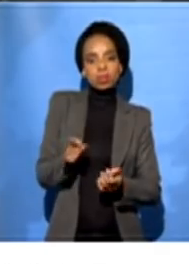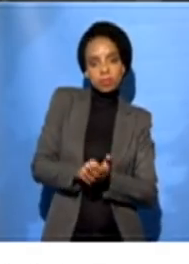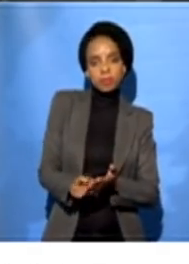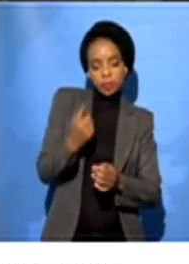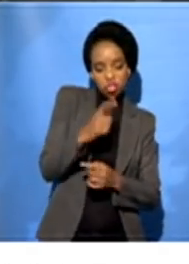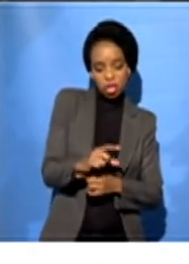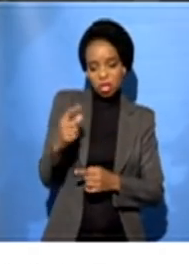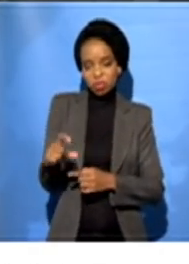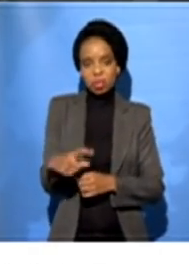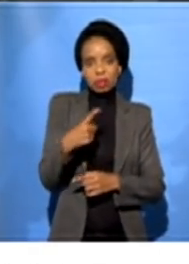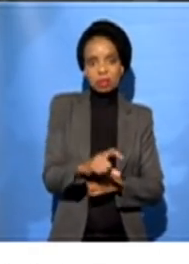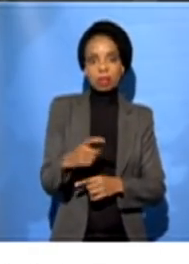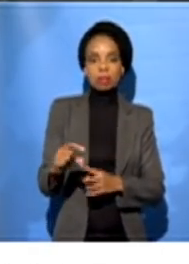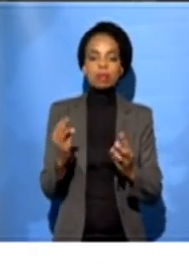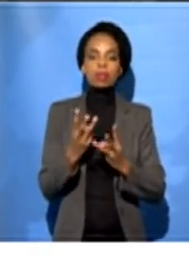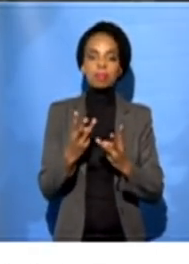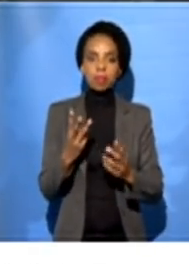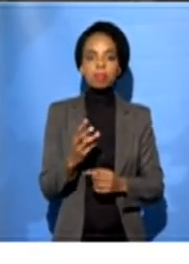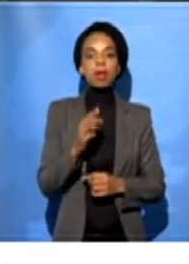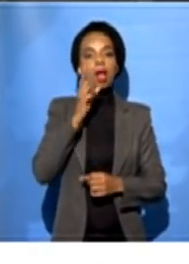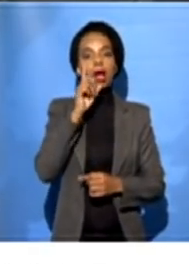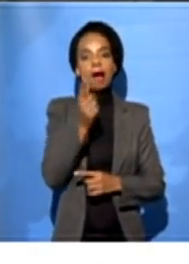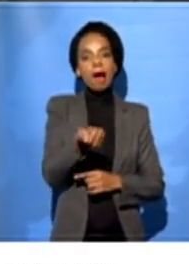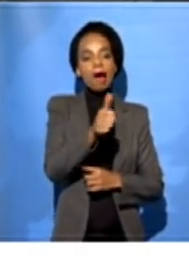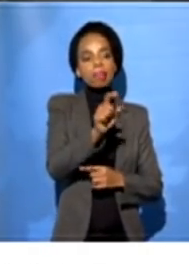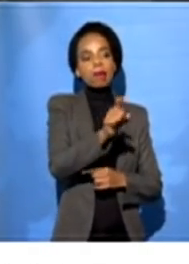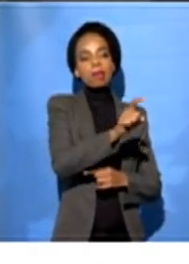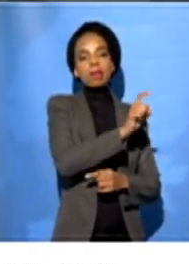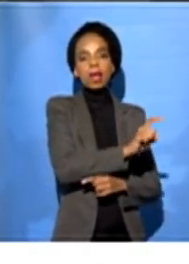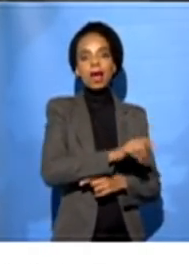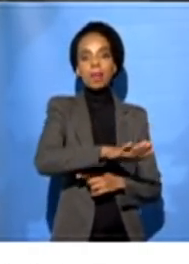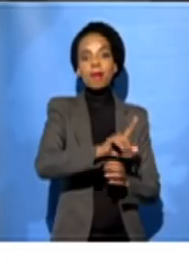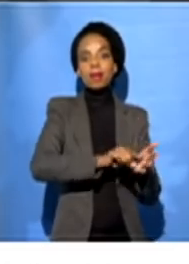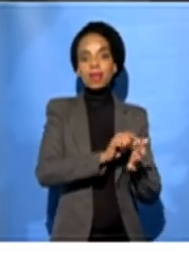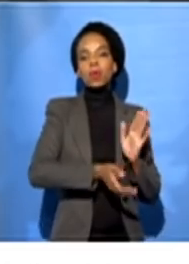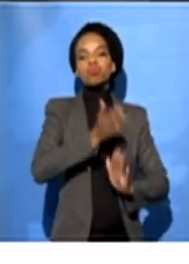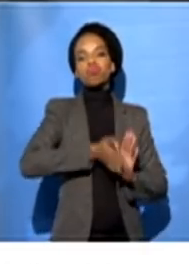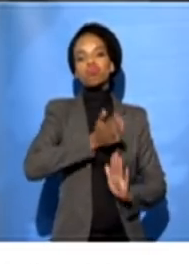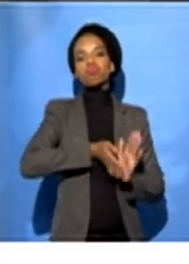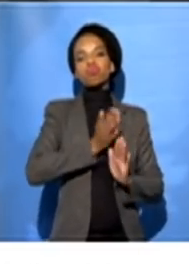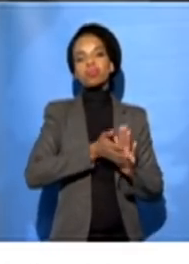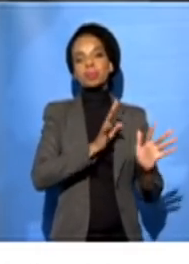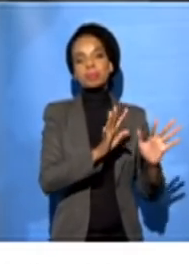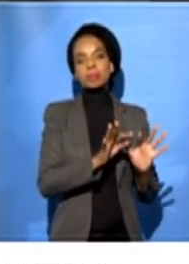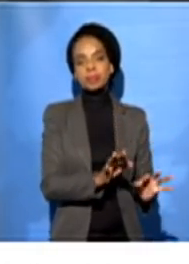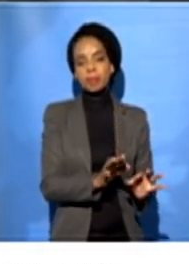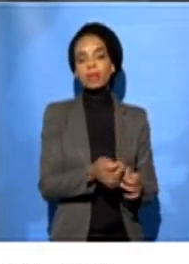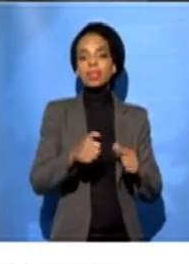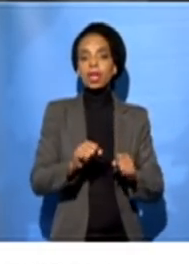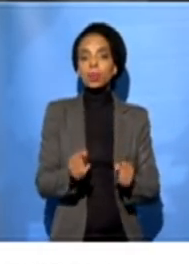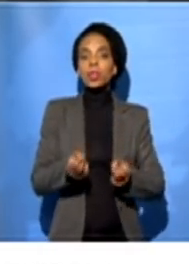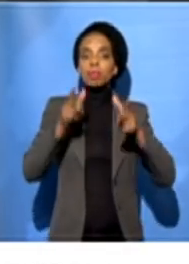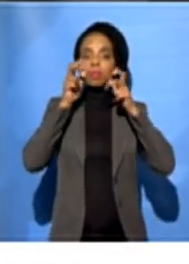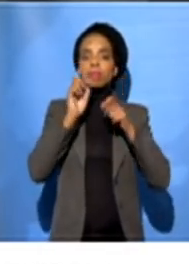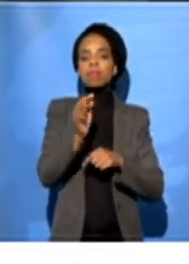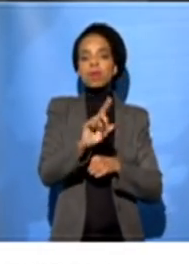check on how other voting stations were performing, it was just business as usual, and we were able to get a tip of that.